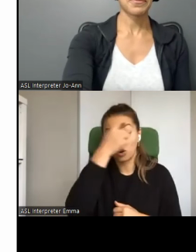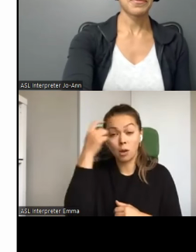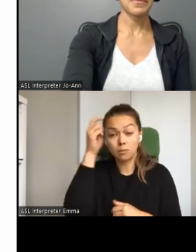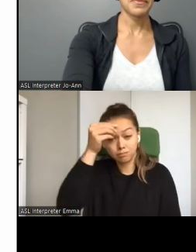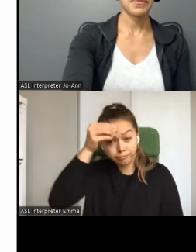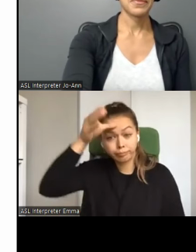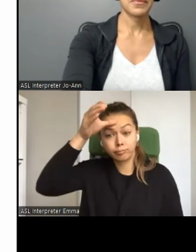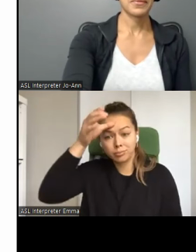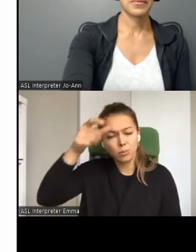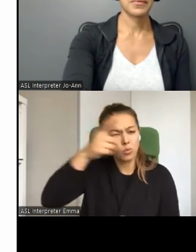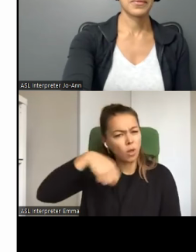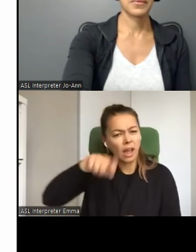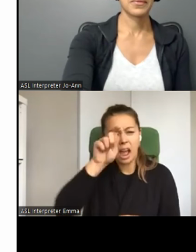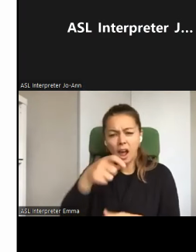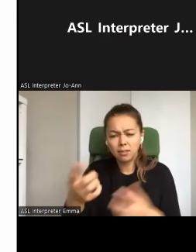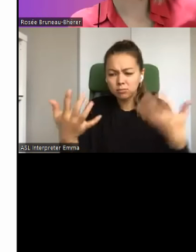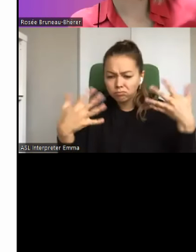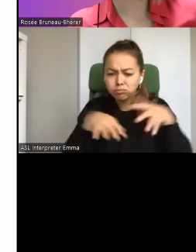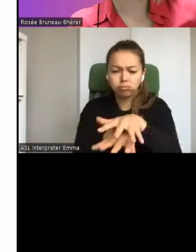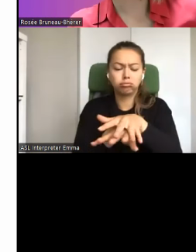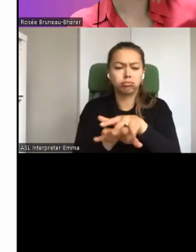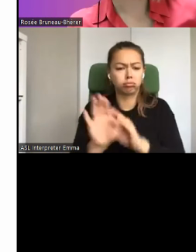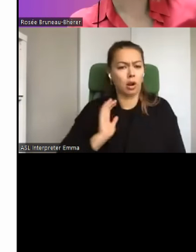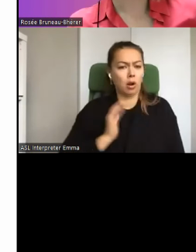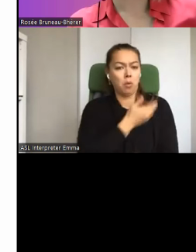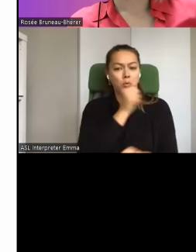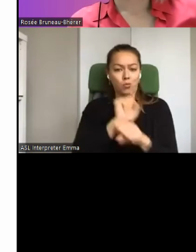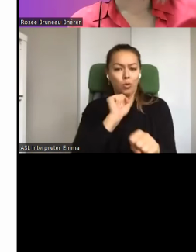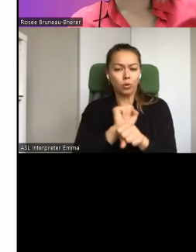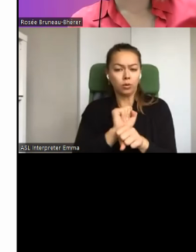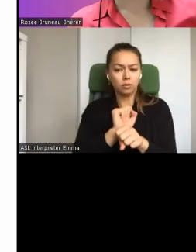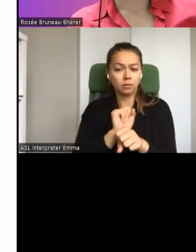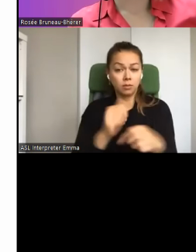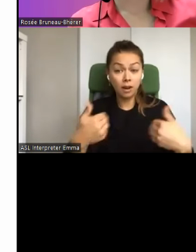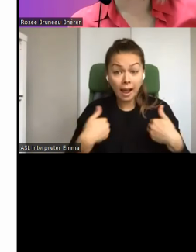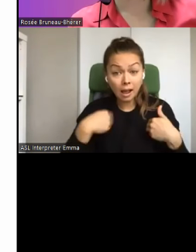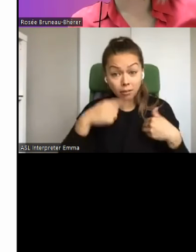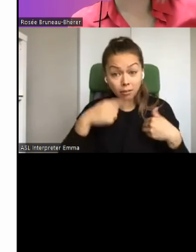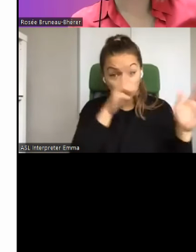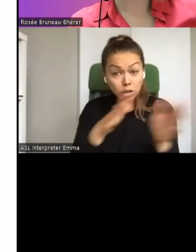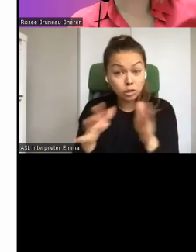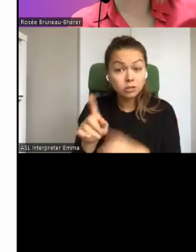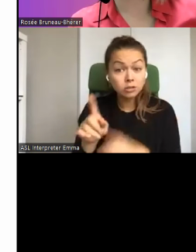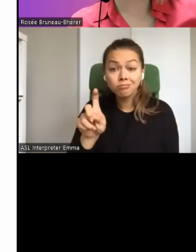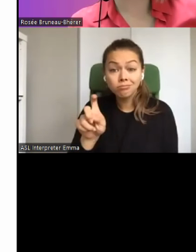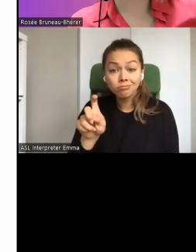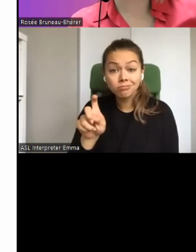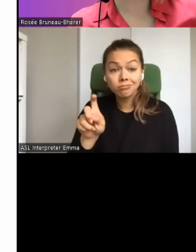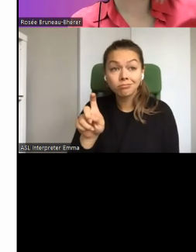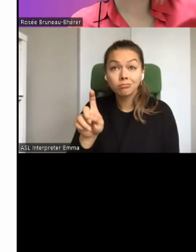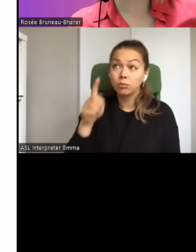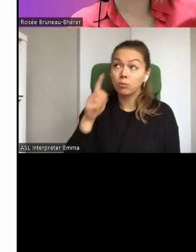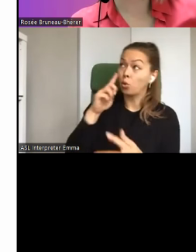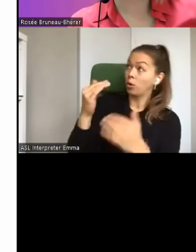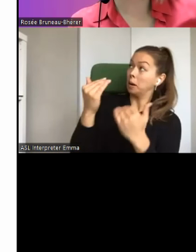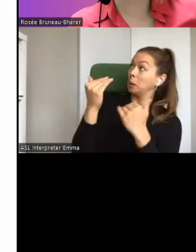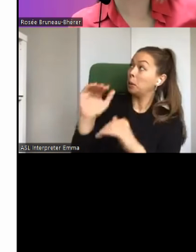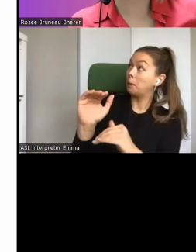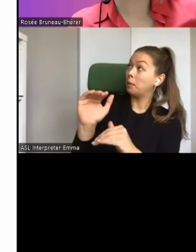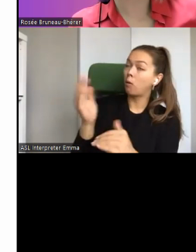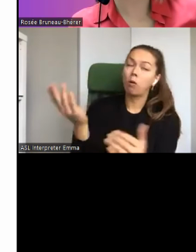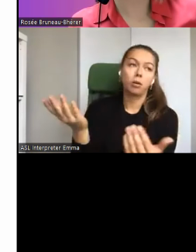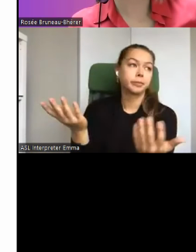And do we have strategies to limit or at least reduce